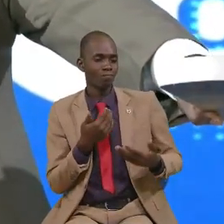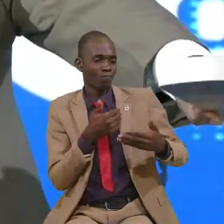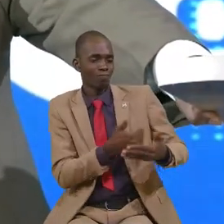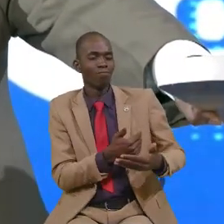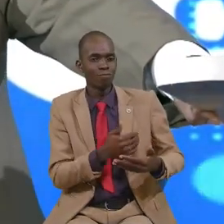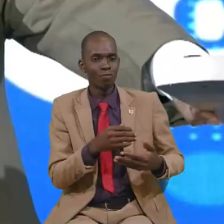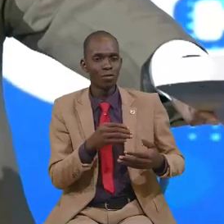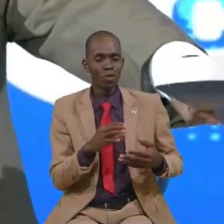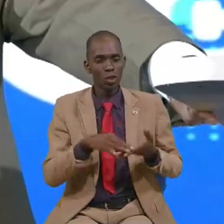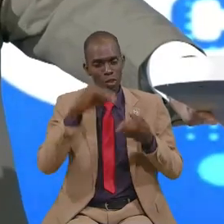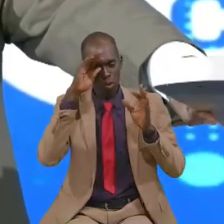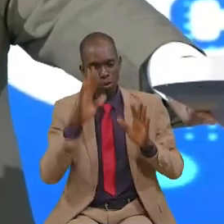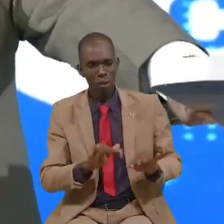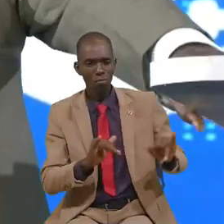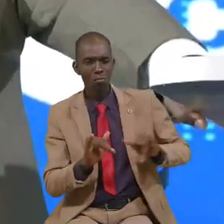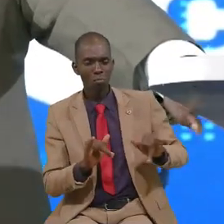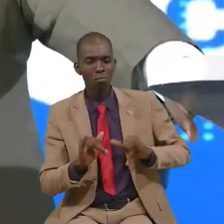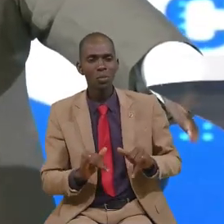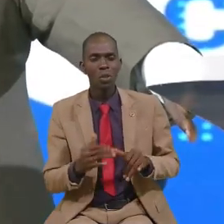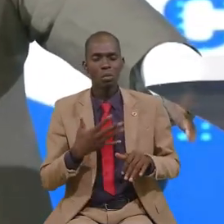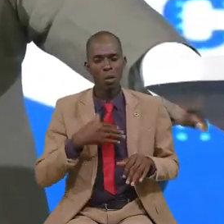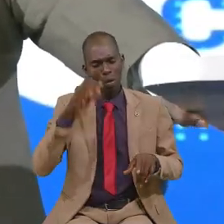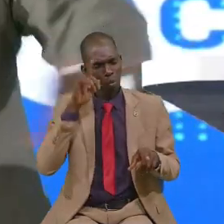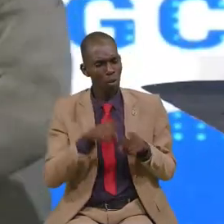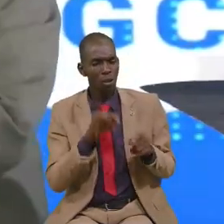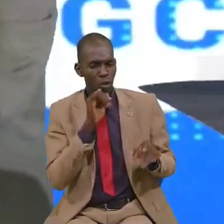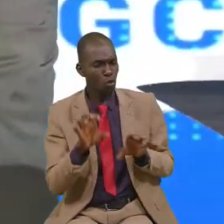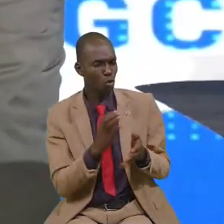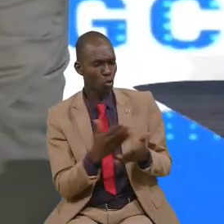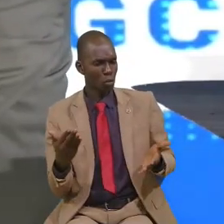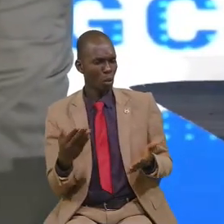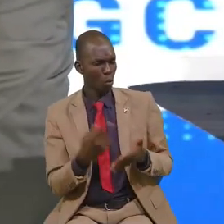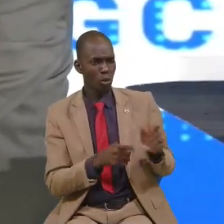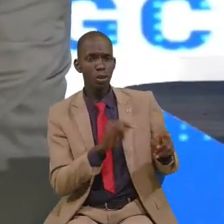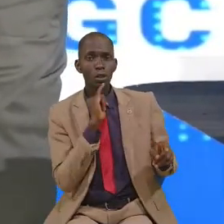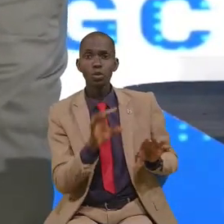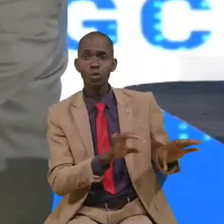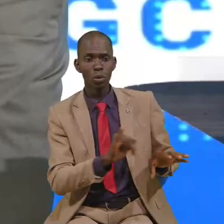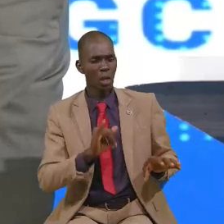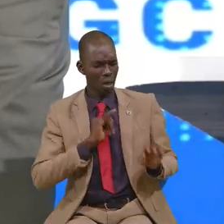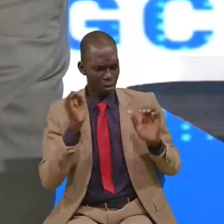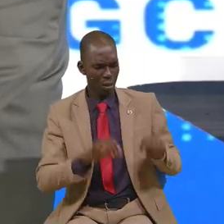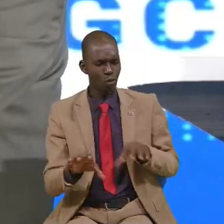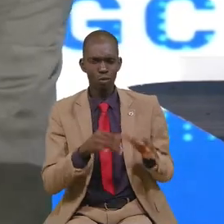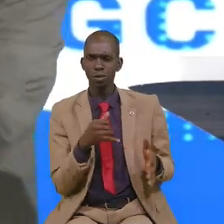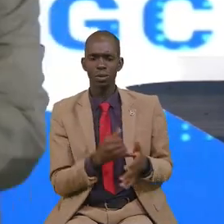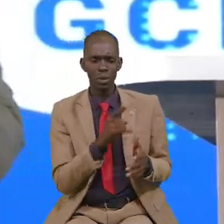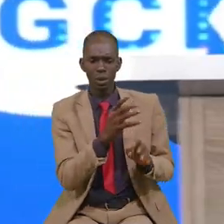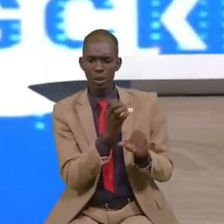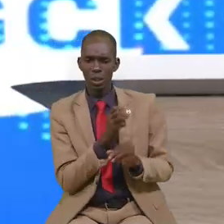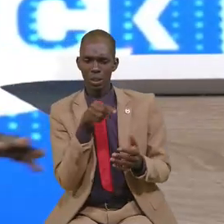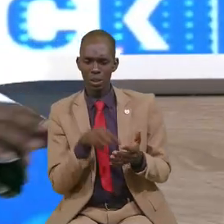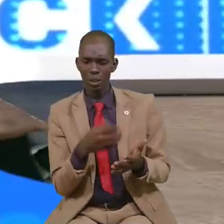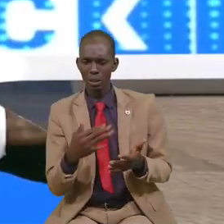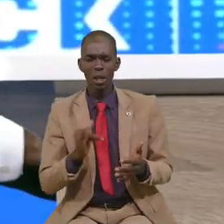my colleague is doing this. What they do, I can do. They possess this, I can possess that too.